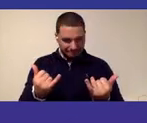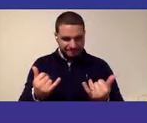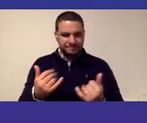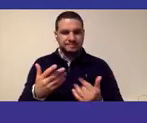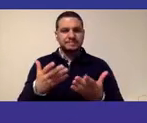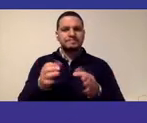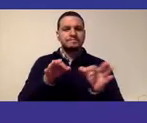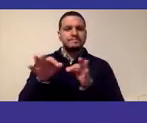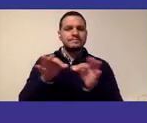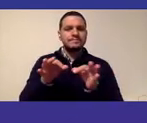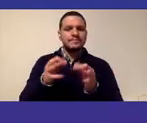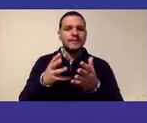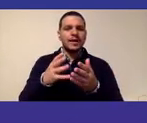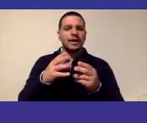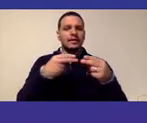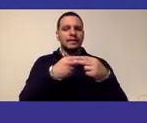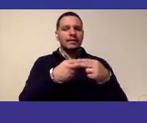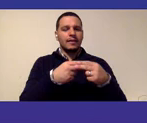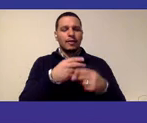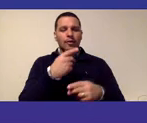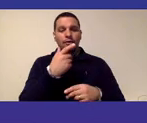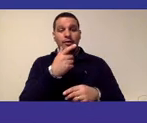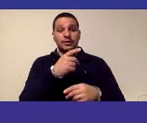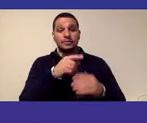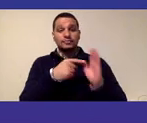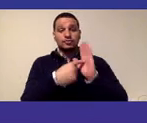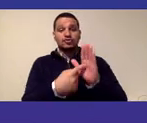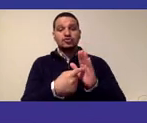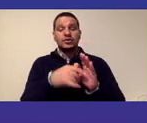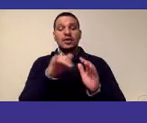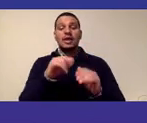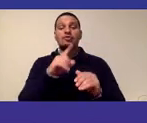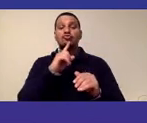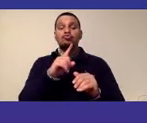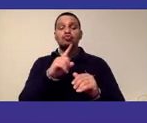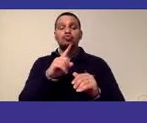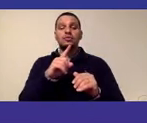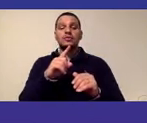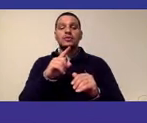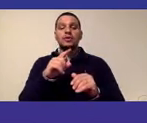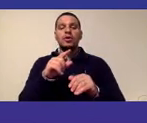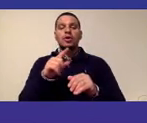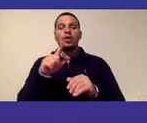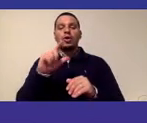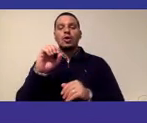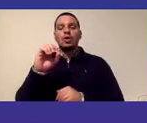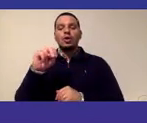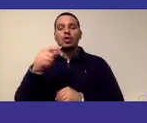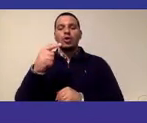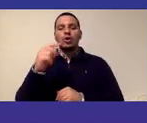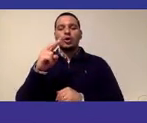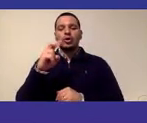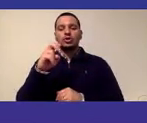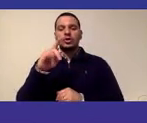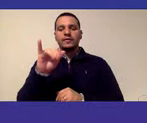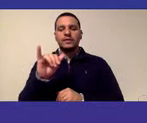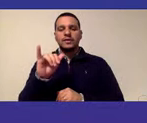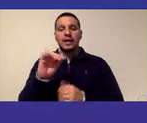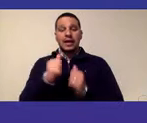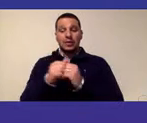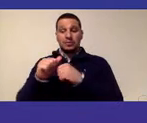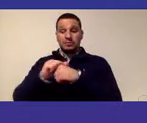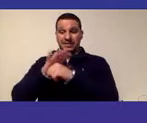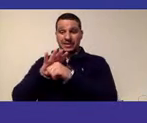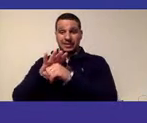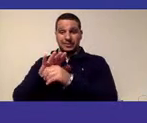what's on the slide. And the slide is sharing the longevity and how the pandemic is shifting the size of the workforce.